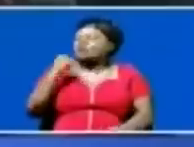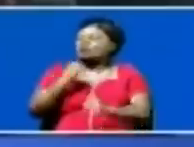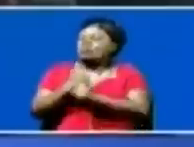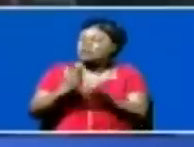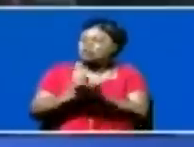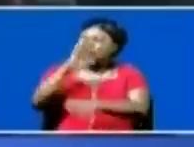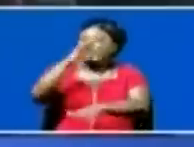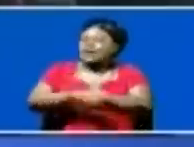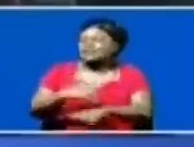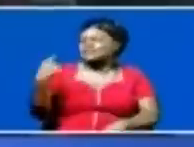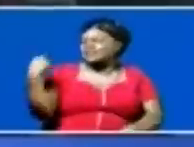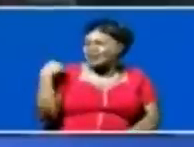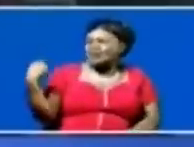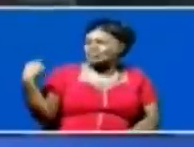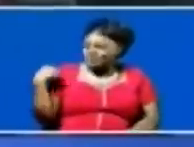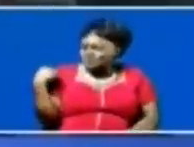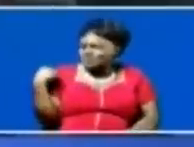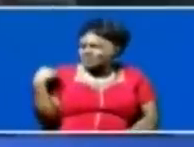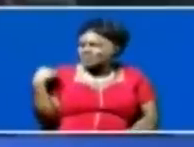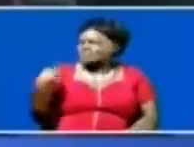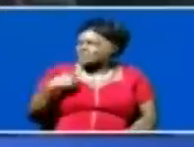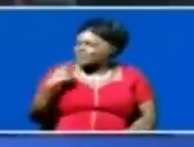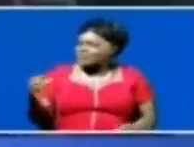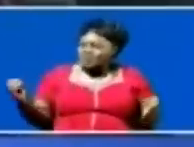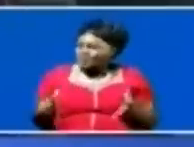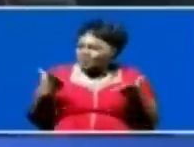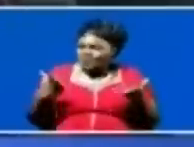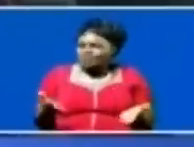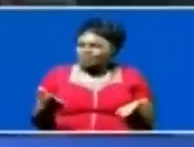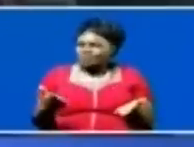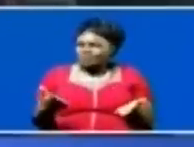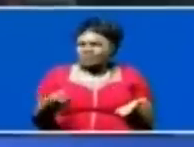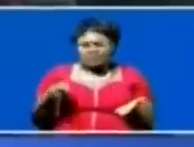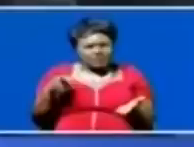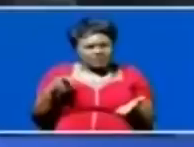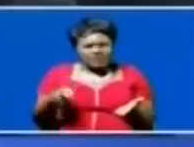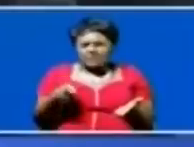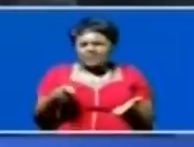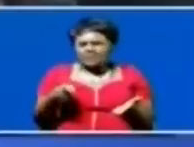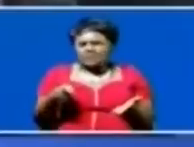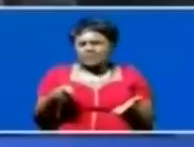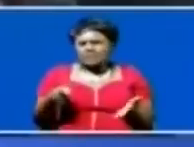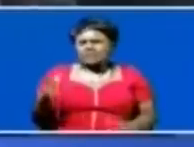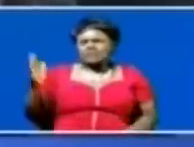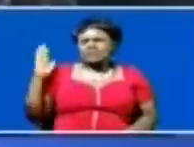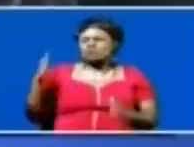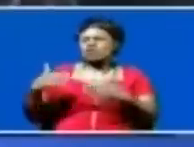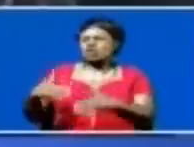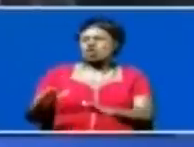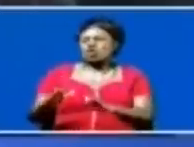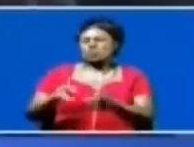got those numbers. So what I can tell you is this is very reminiscent of the Security Laws Amendment